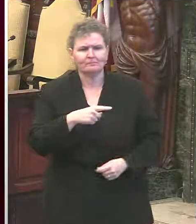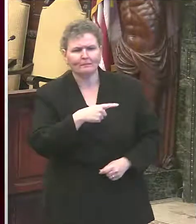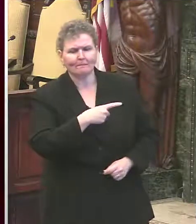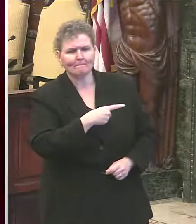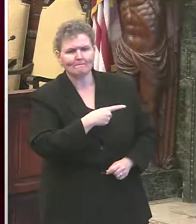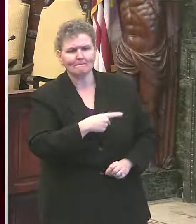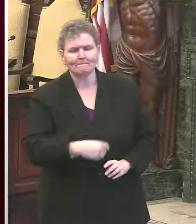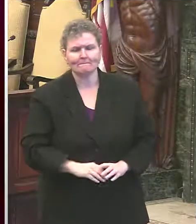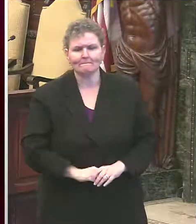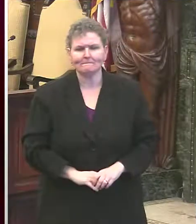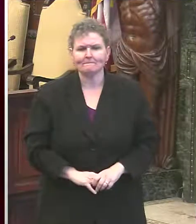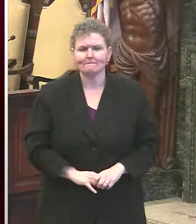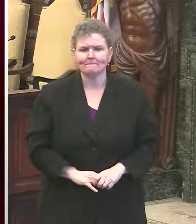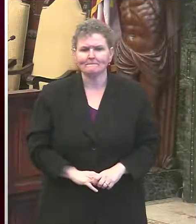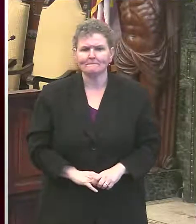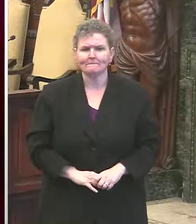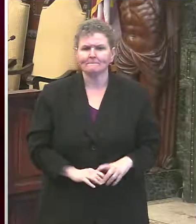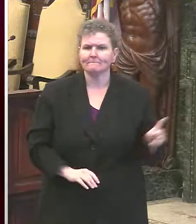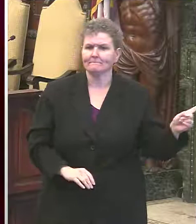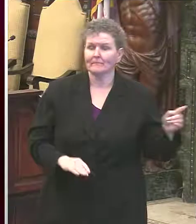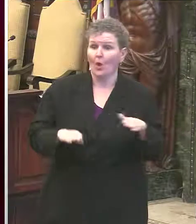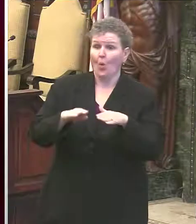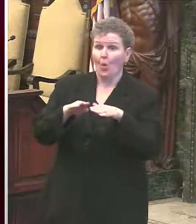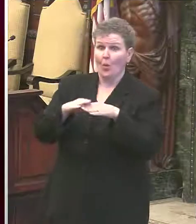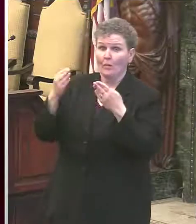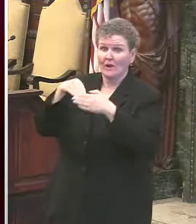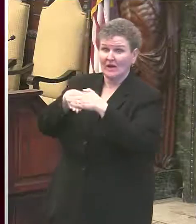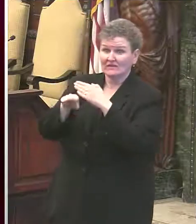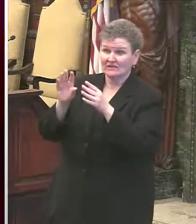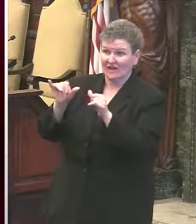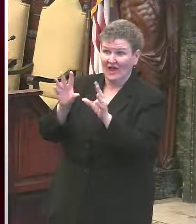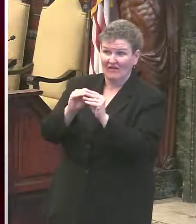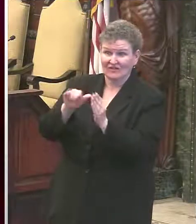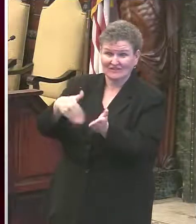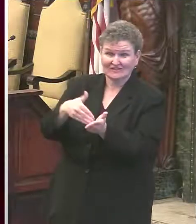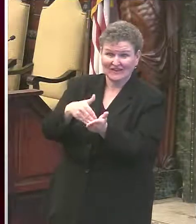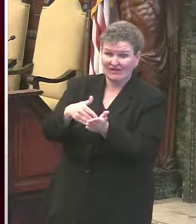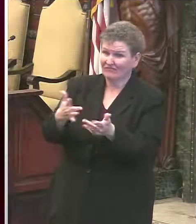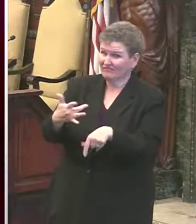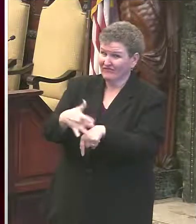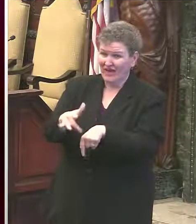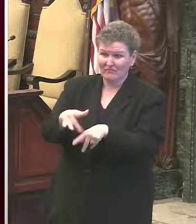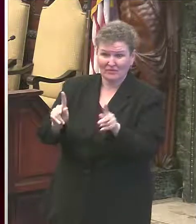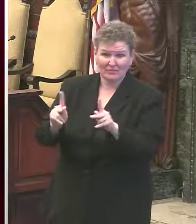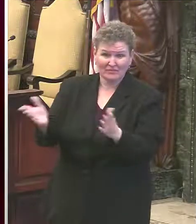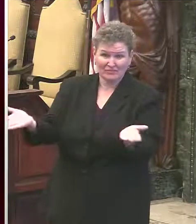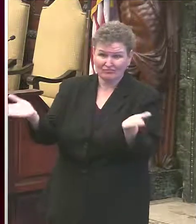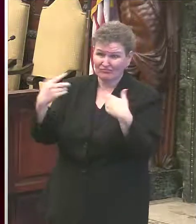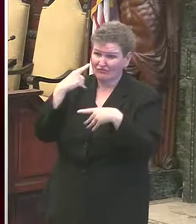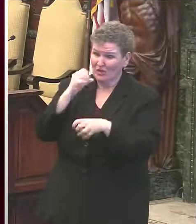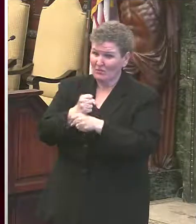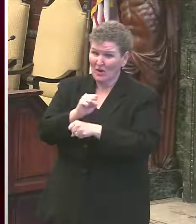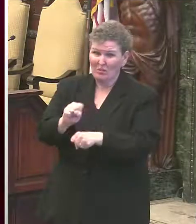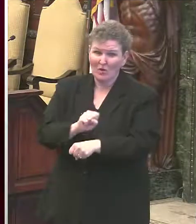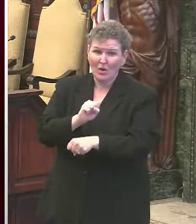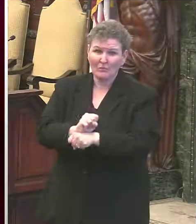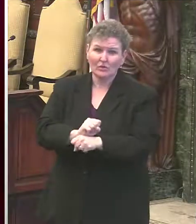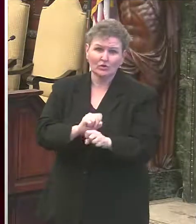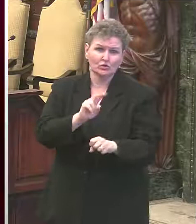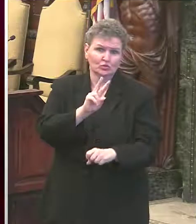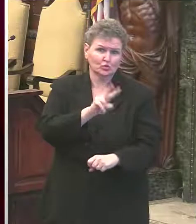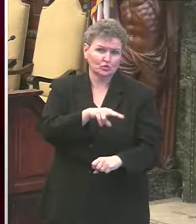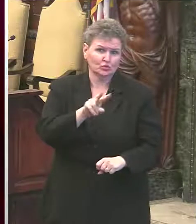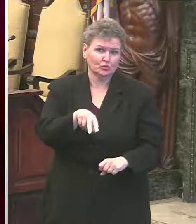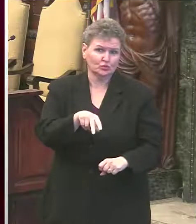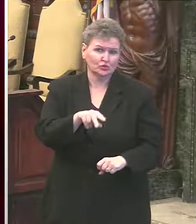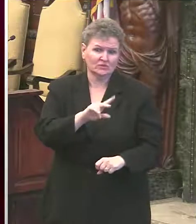when we had the open access at the convention center, that was available to people without appointment from any of the 22 zip codes that had the lowest